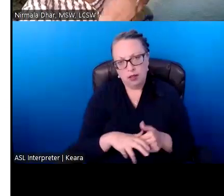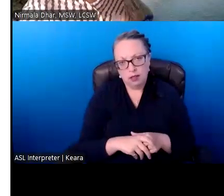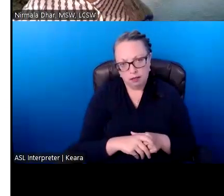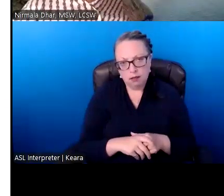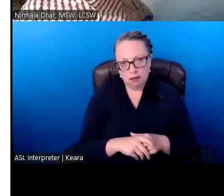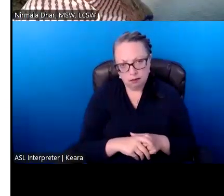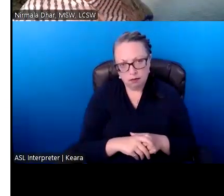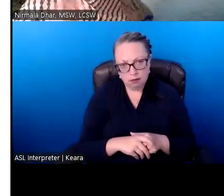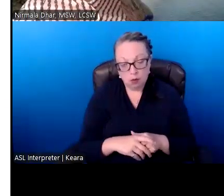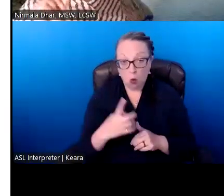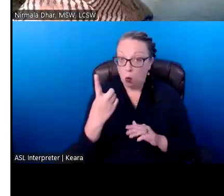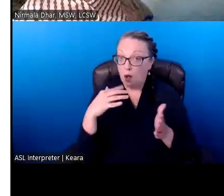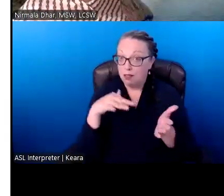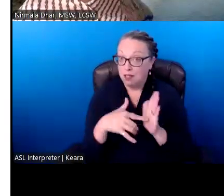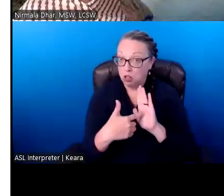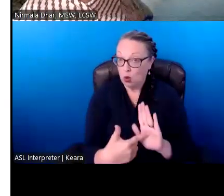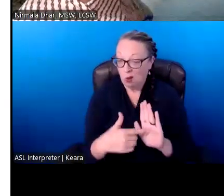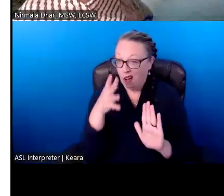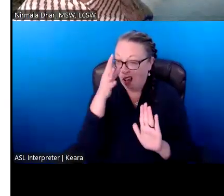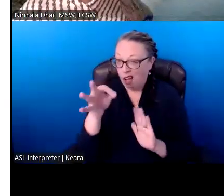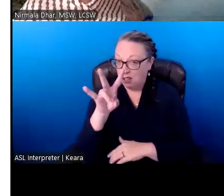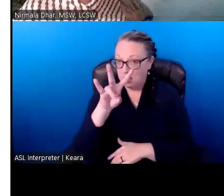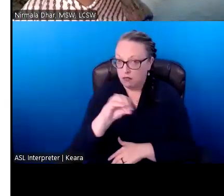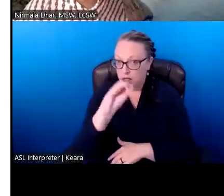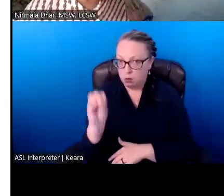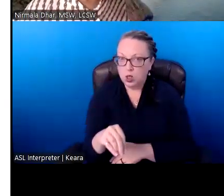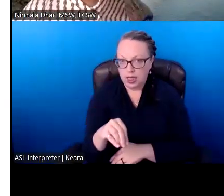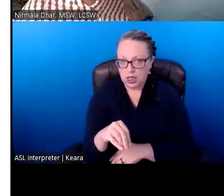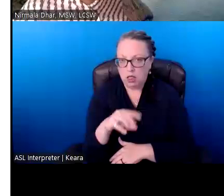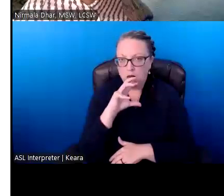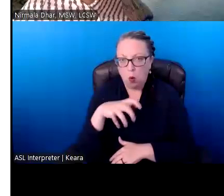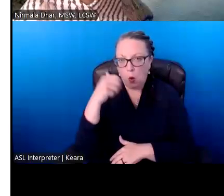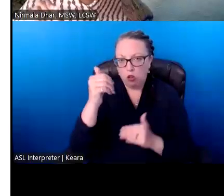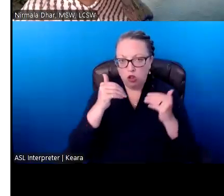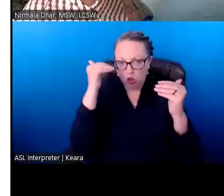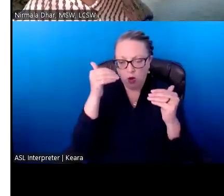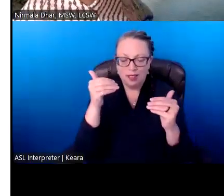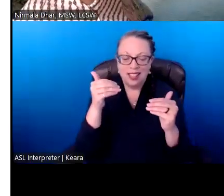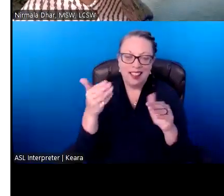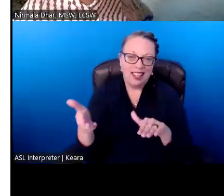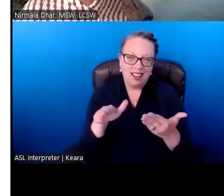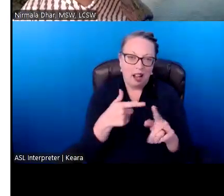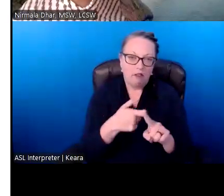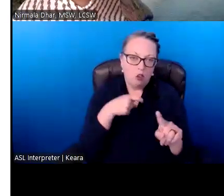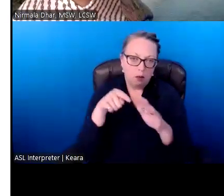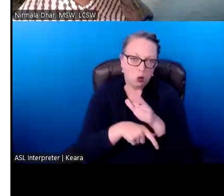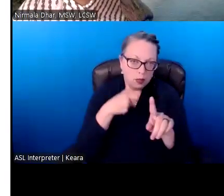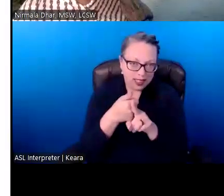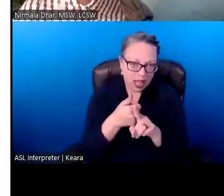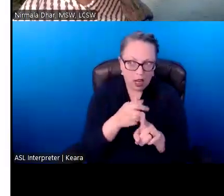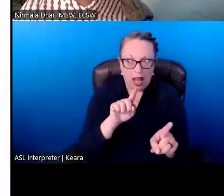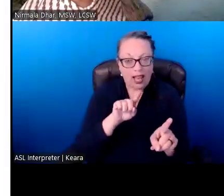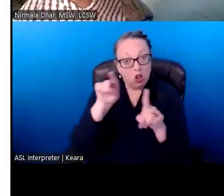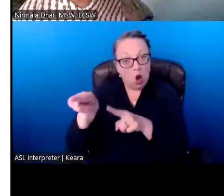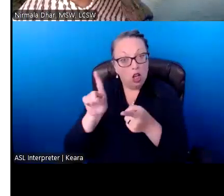One study showed that nearly 70% of older adults that died by suicide visited their primary care physician within